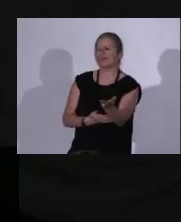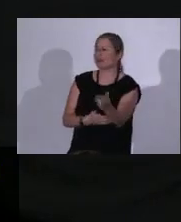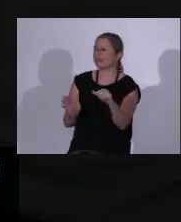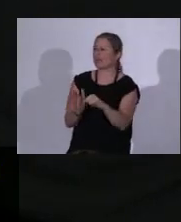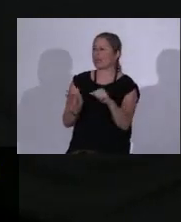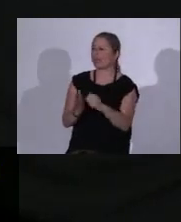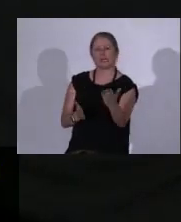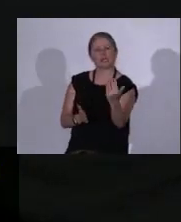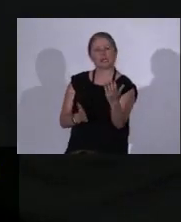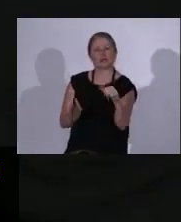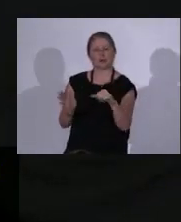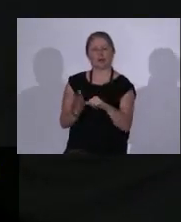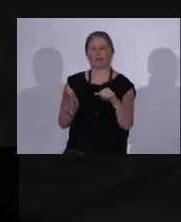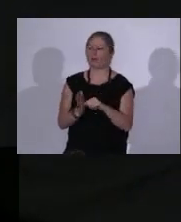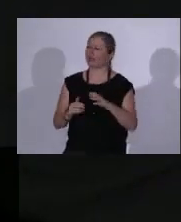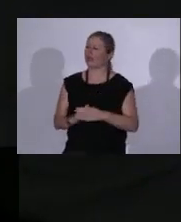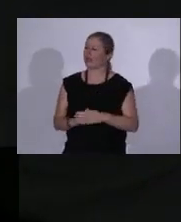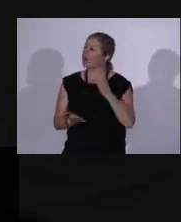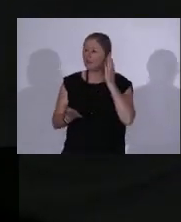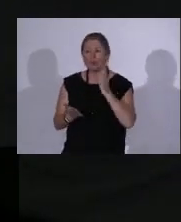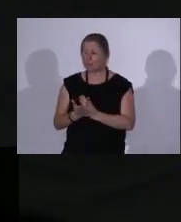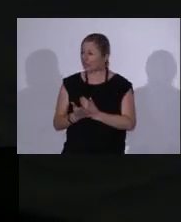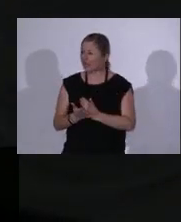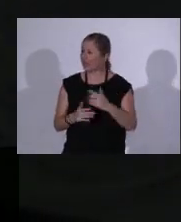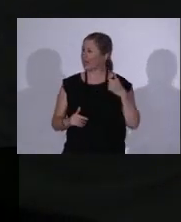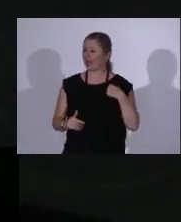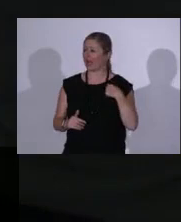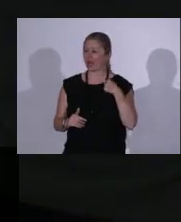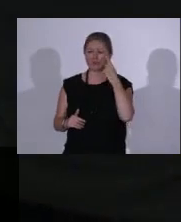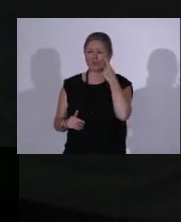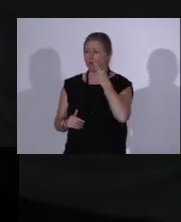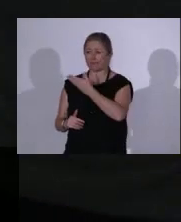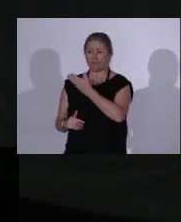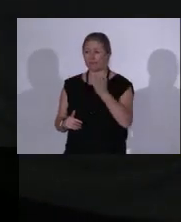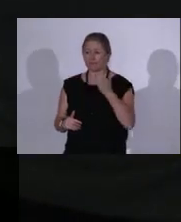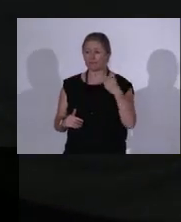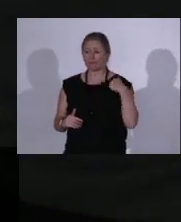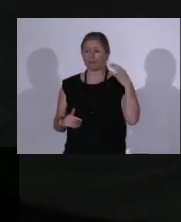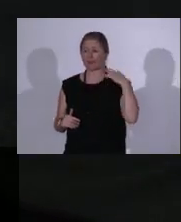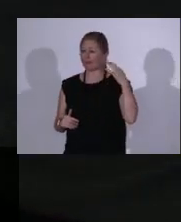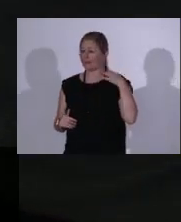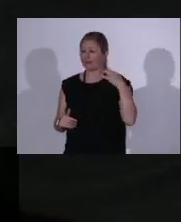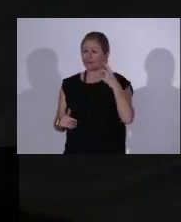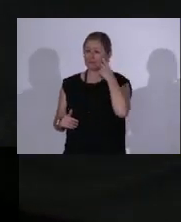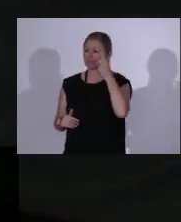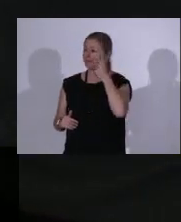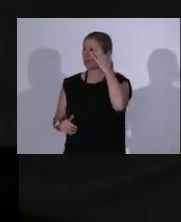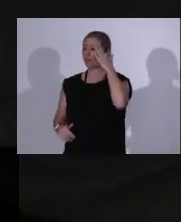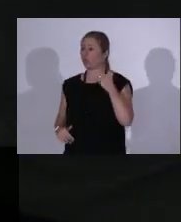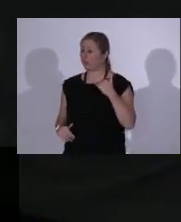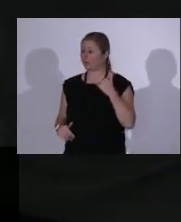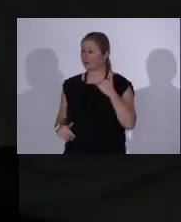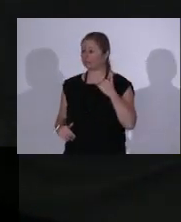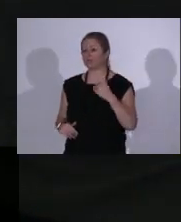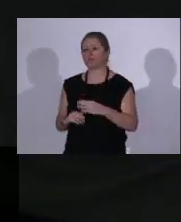And while that is sometimes what I see, often what I'm seeing is women, people with a